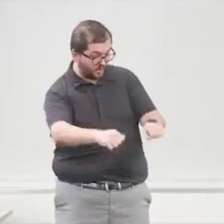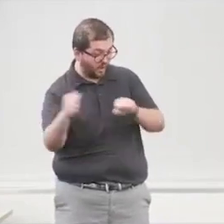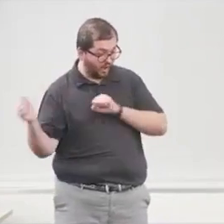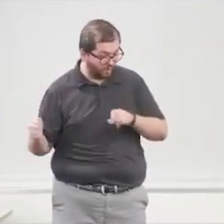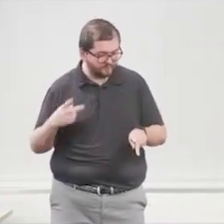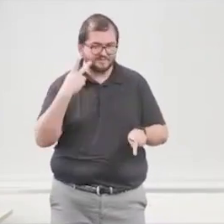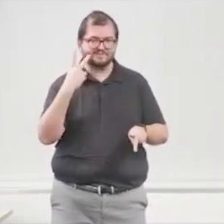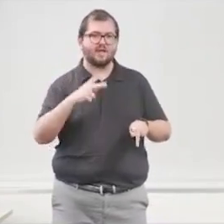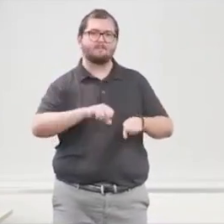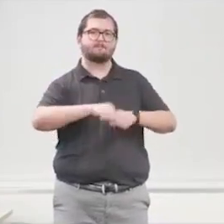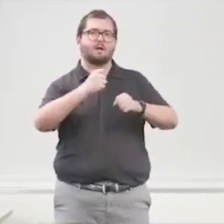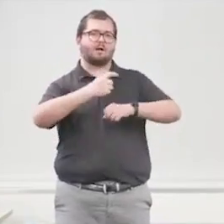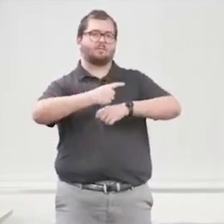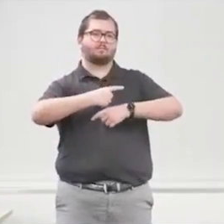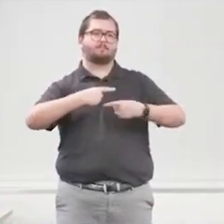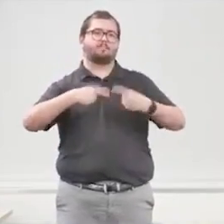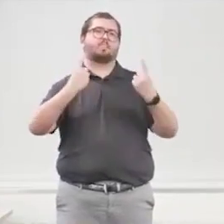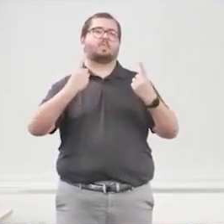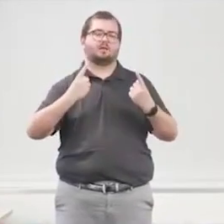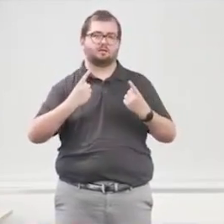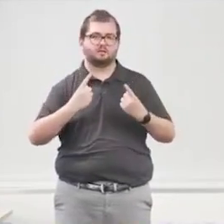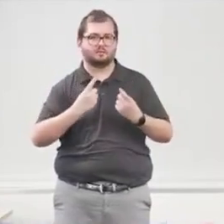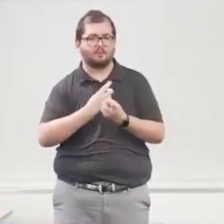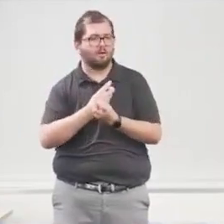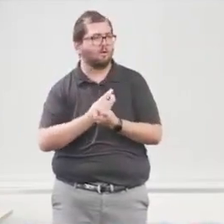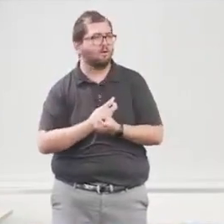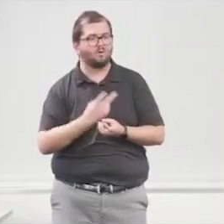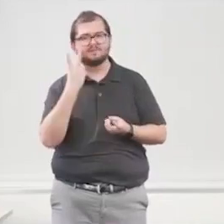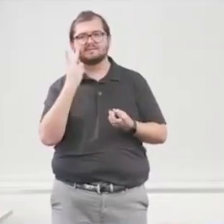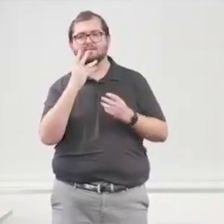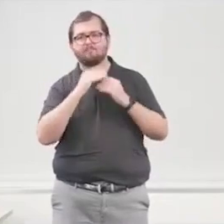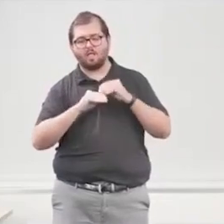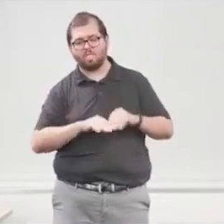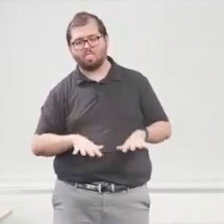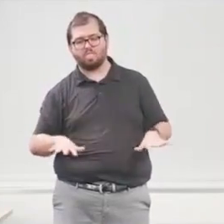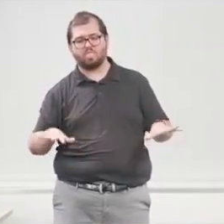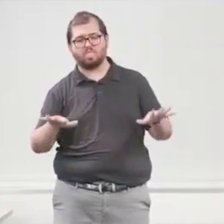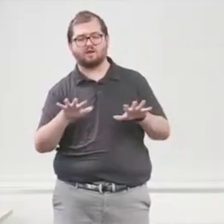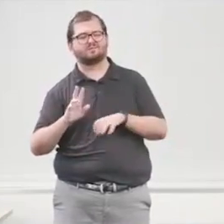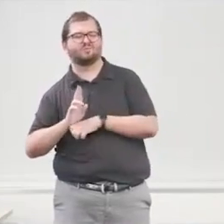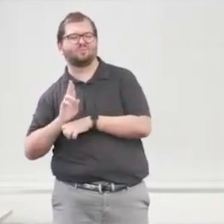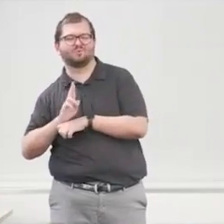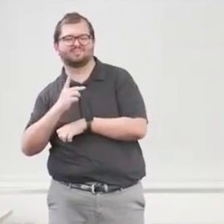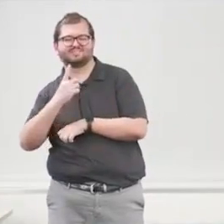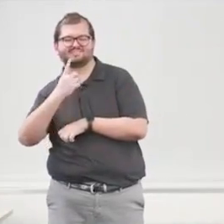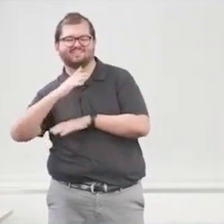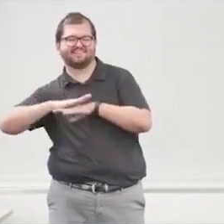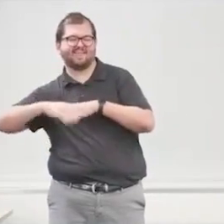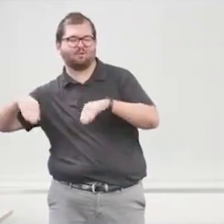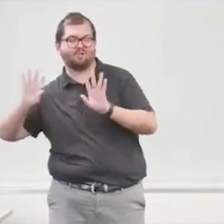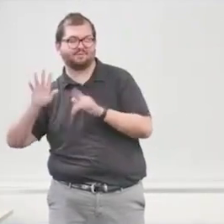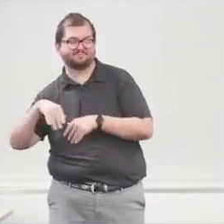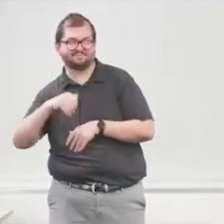open fracture on this mannequin. And there's a puddle of blood mimicked by a red tablecloth, but that's merely interesting for everybody in